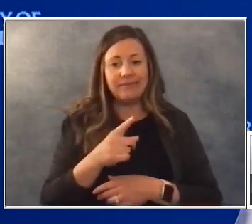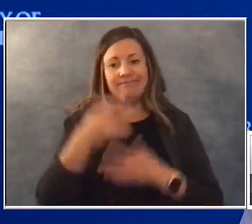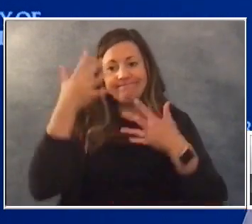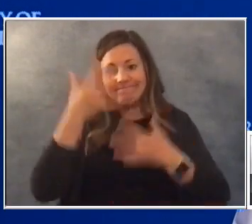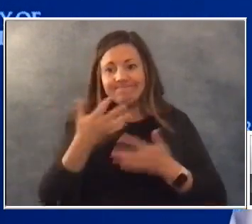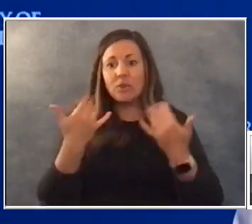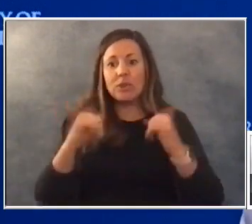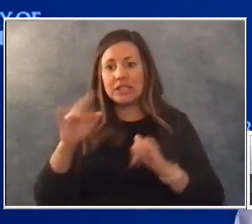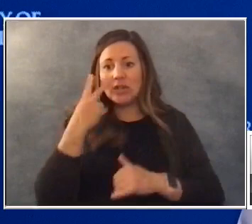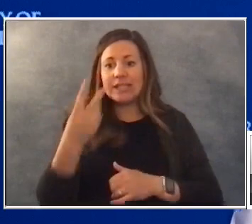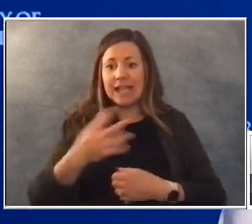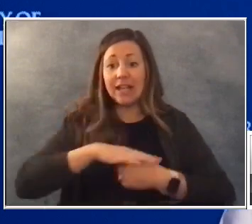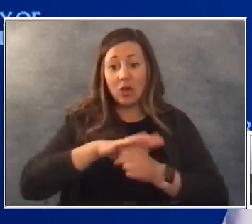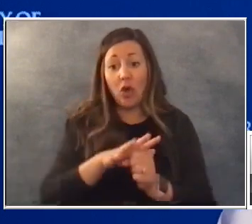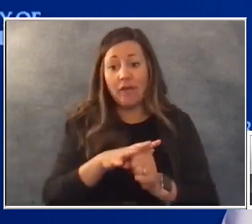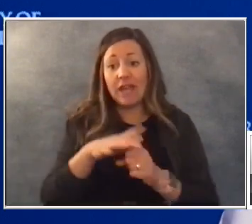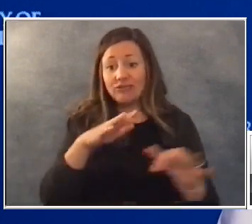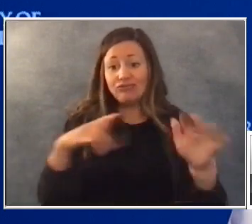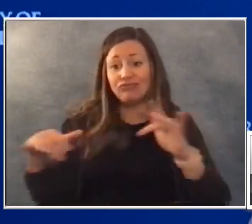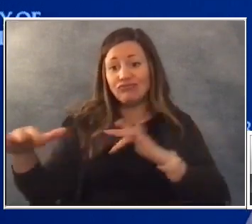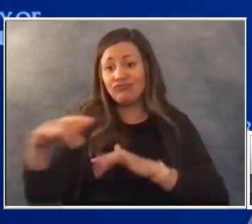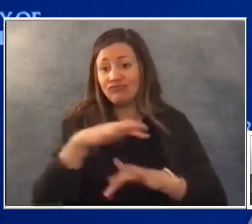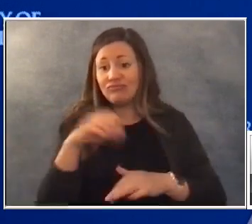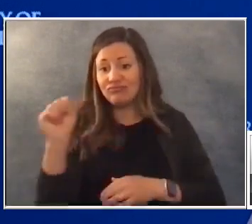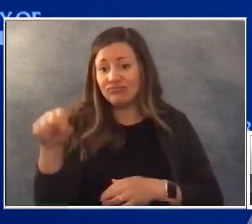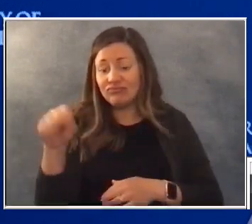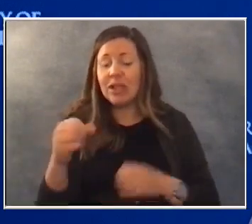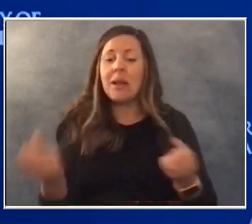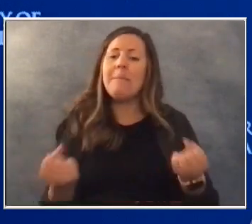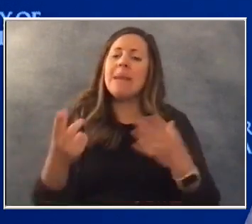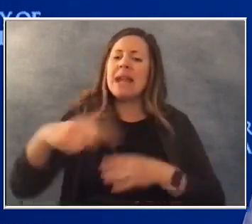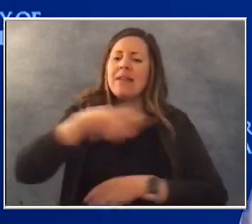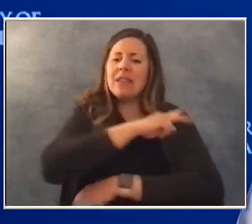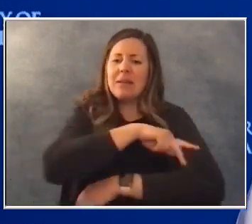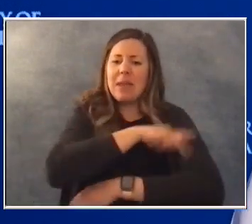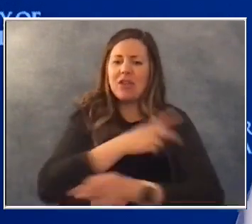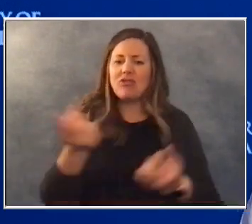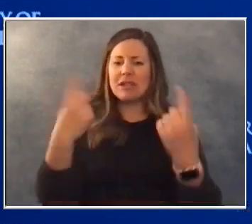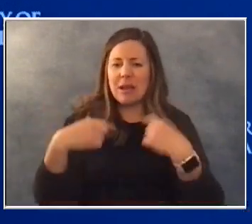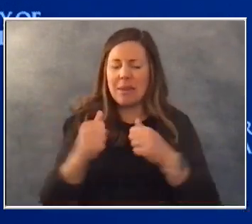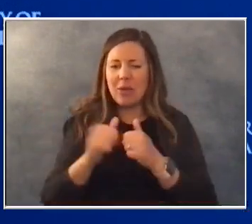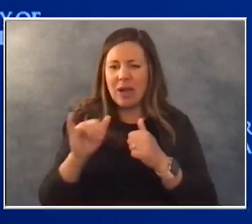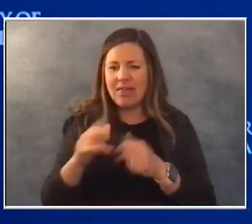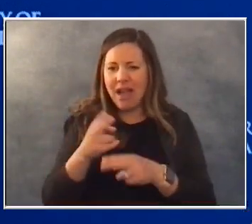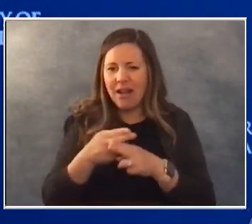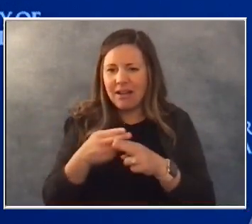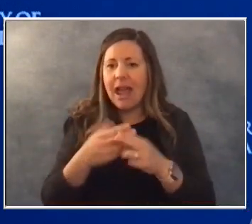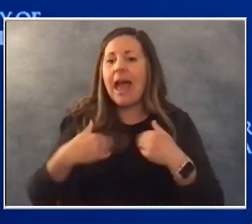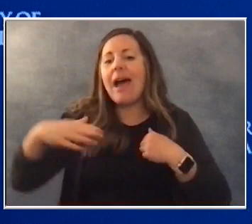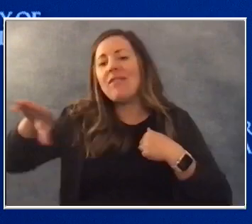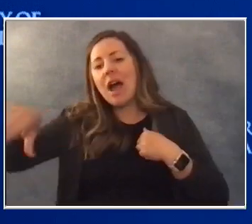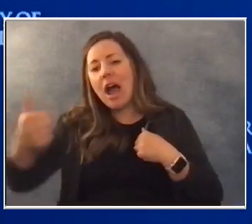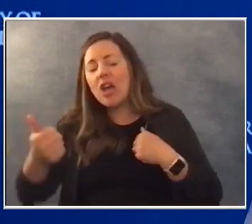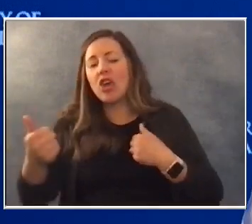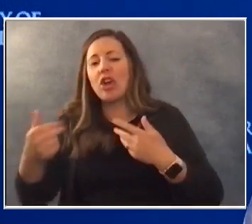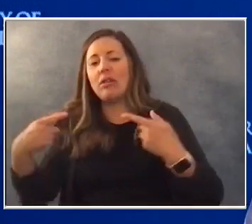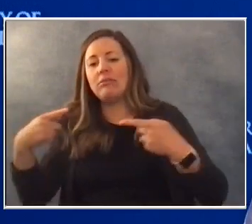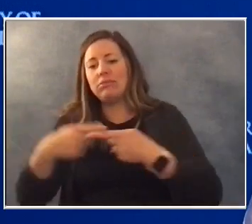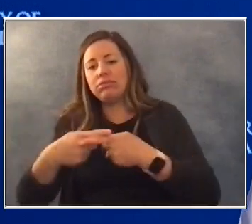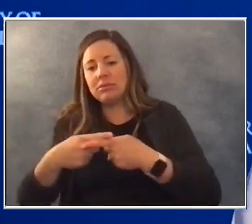the virus is circulating. Really, a lot of these patients that are coming in with acute illness have other comorbid conditions. I think that's what it